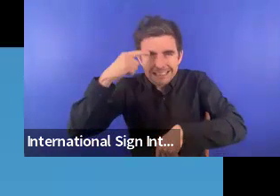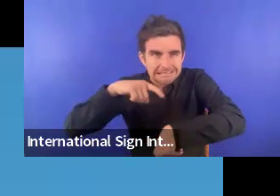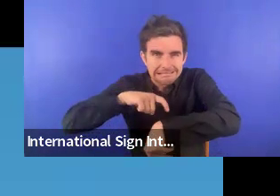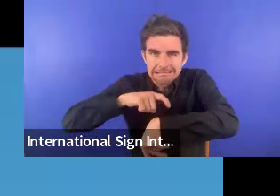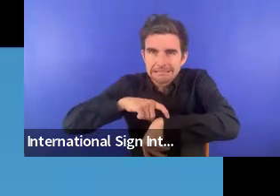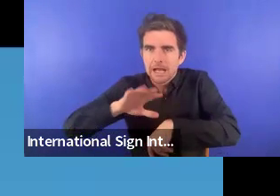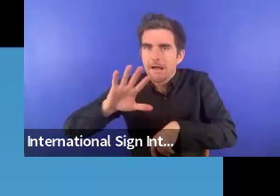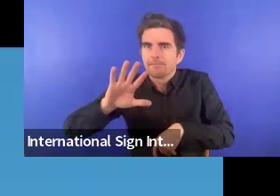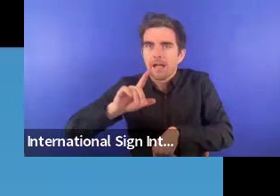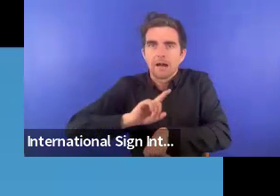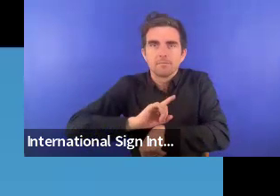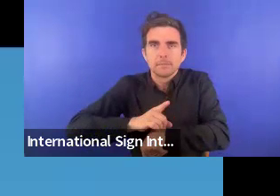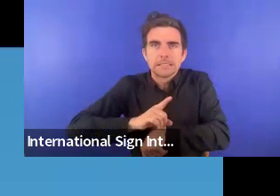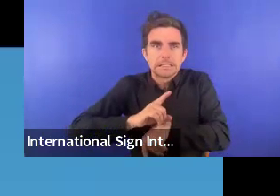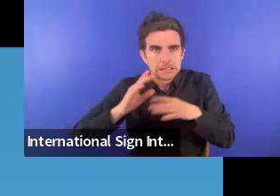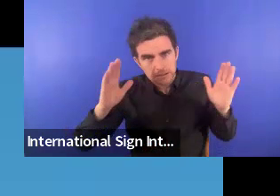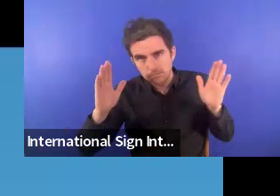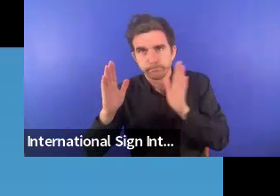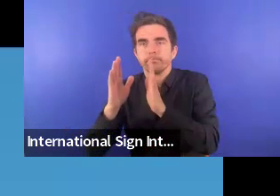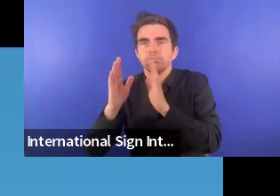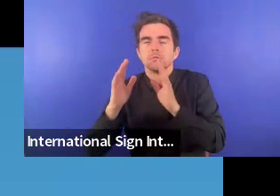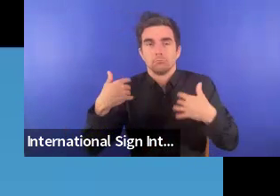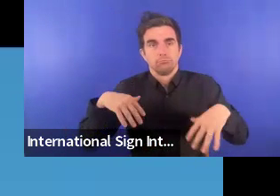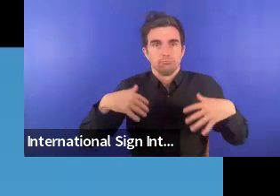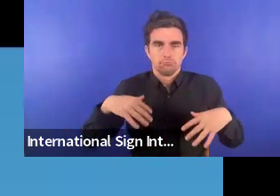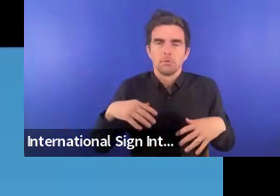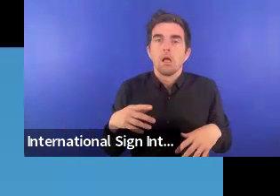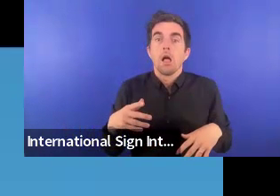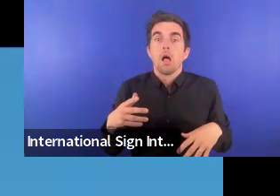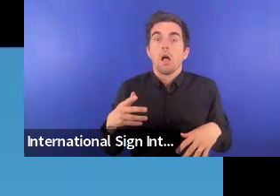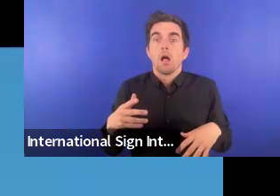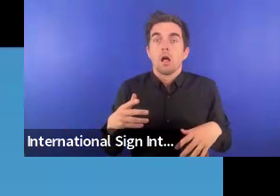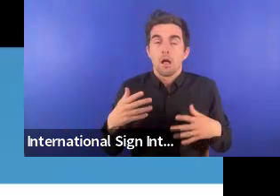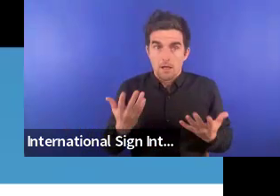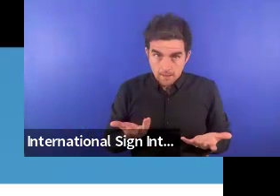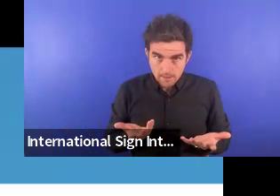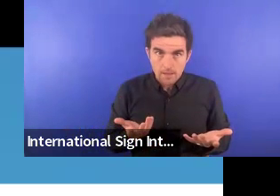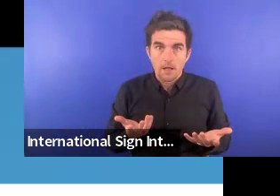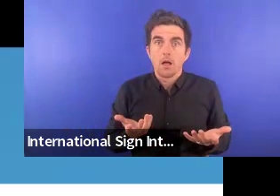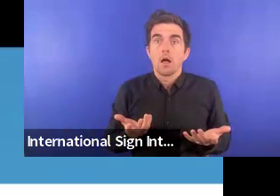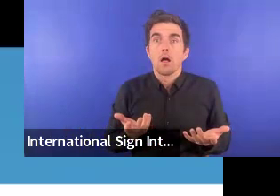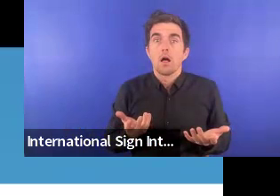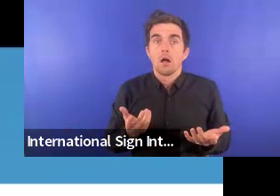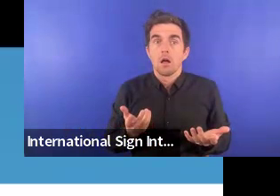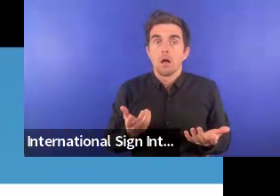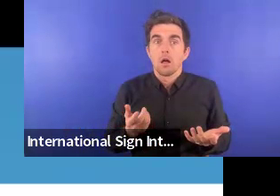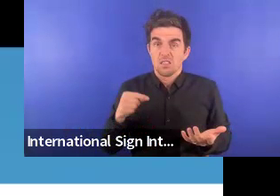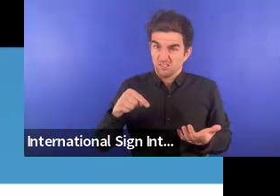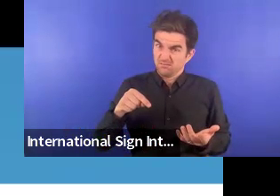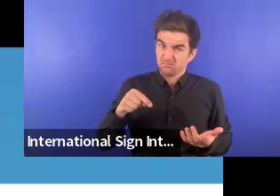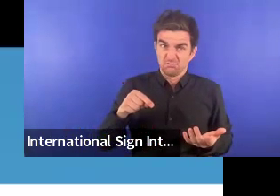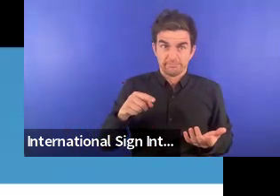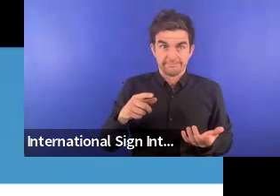that you will be able to ask questions or request support from our team. I see